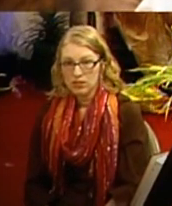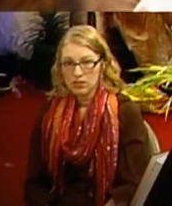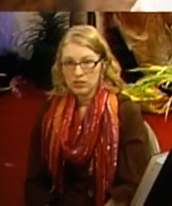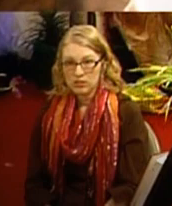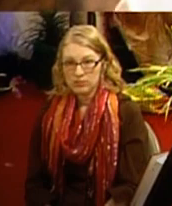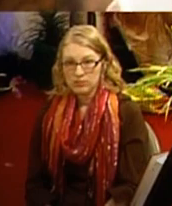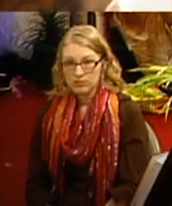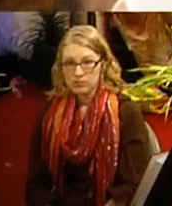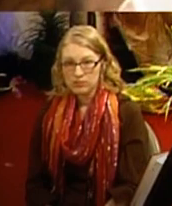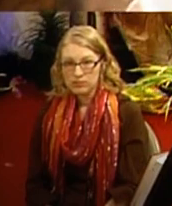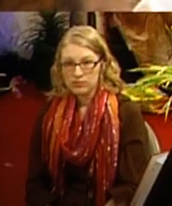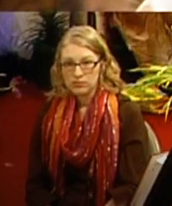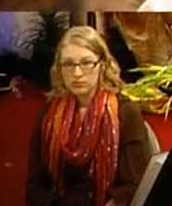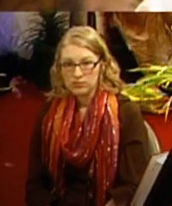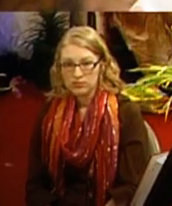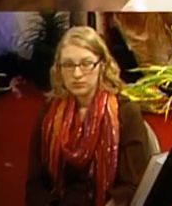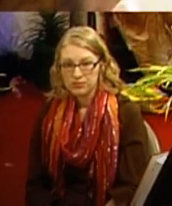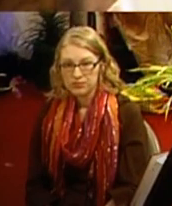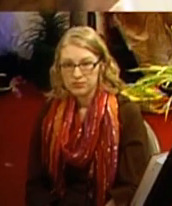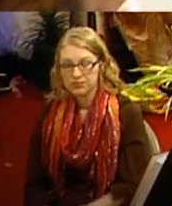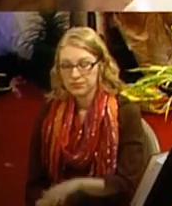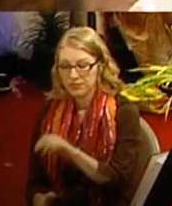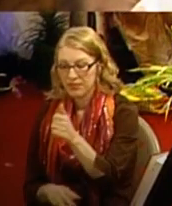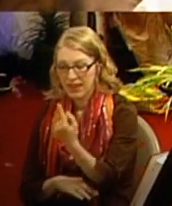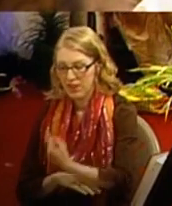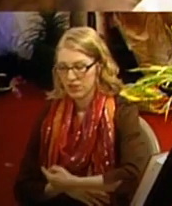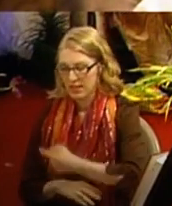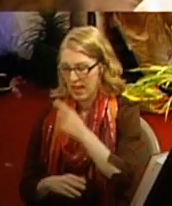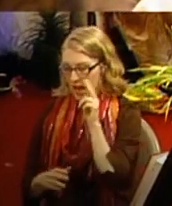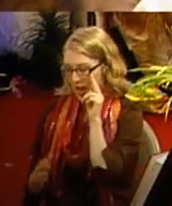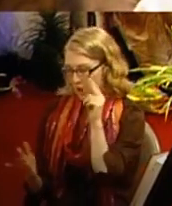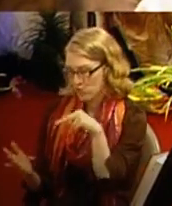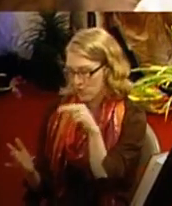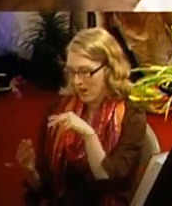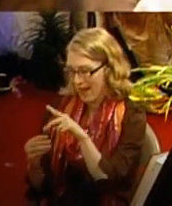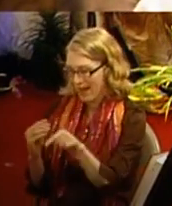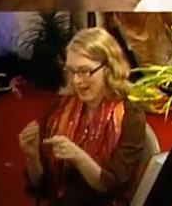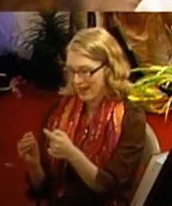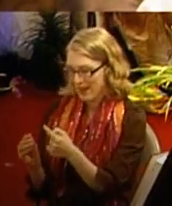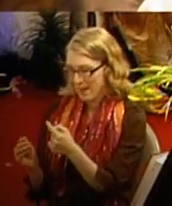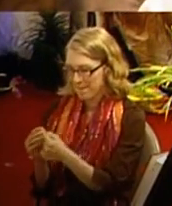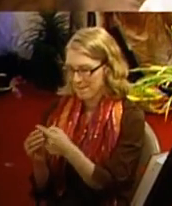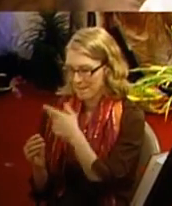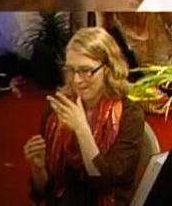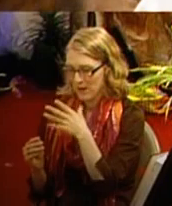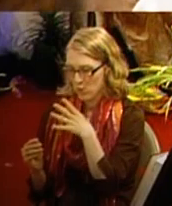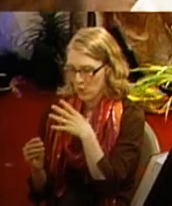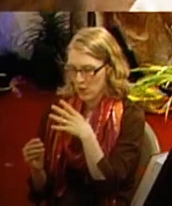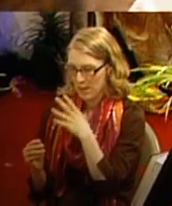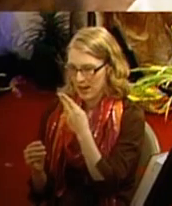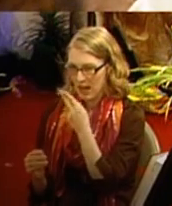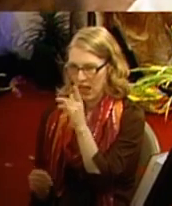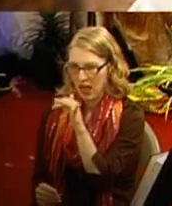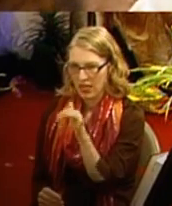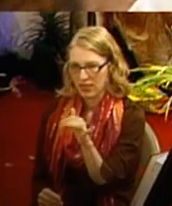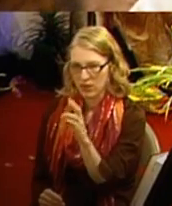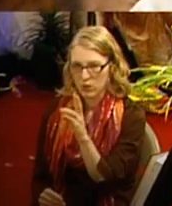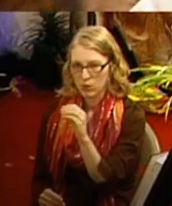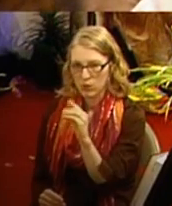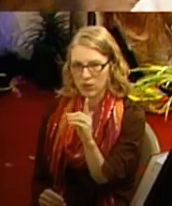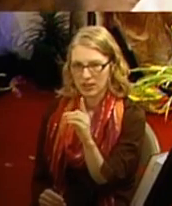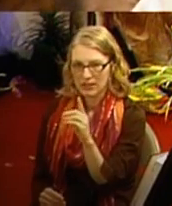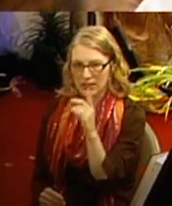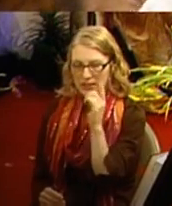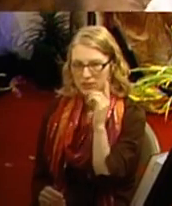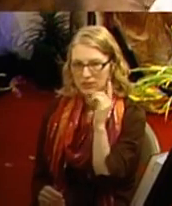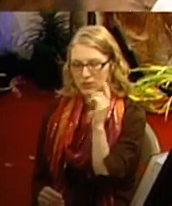The other day I read about a starlet out in Hollywood who is now suing a website for publishing her real date of